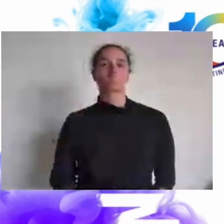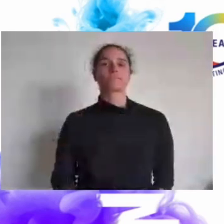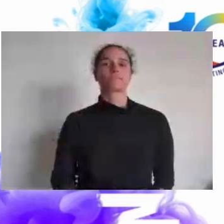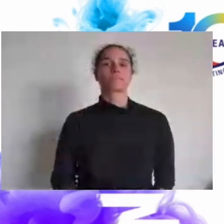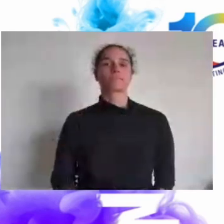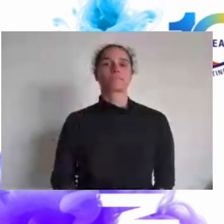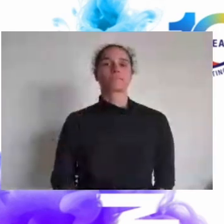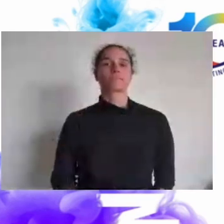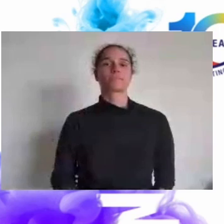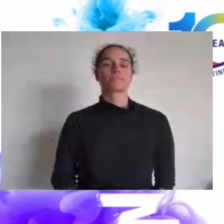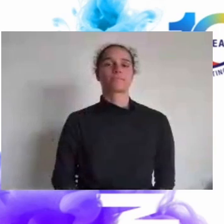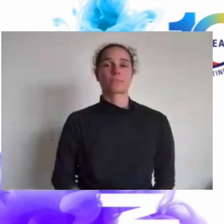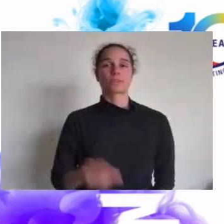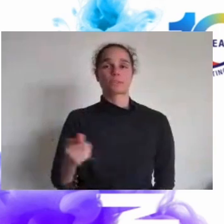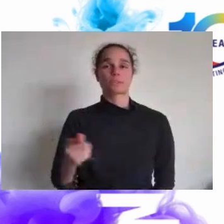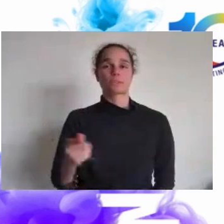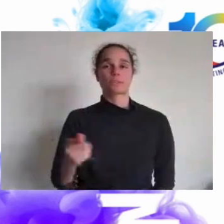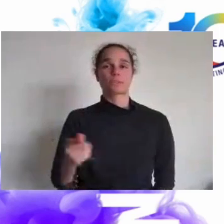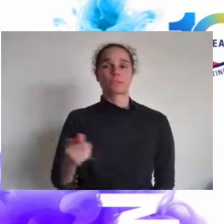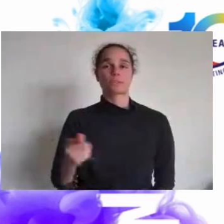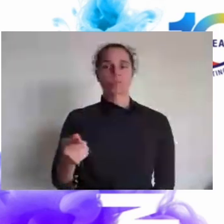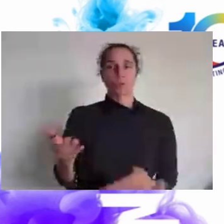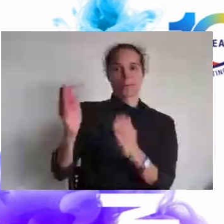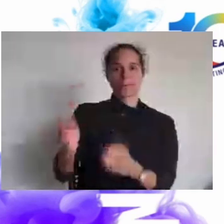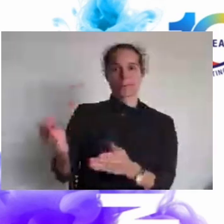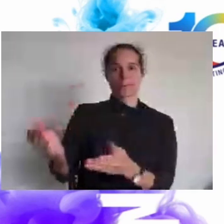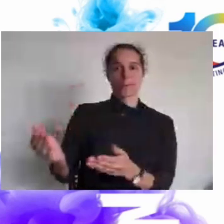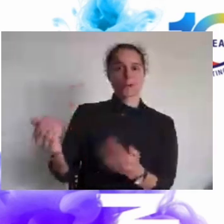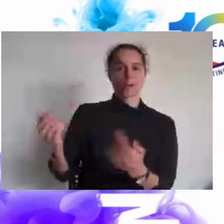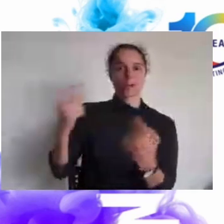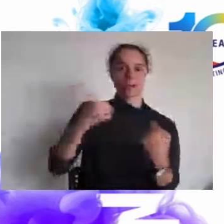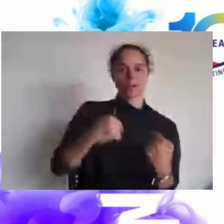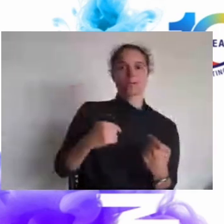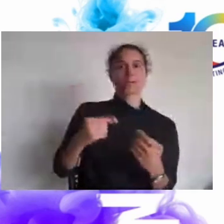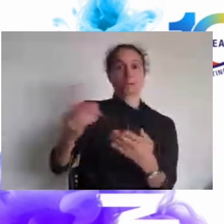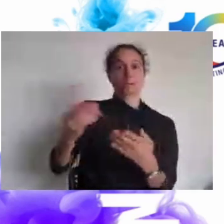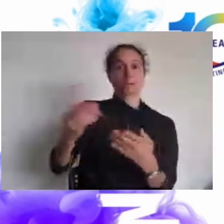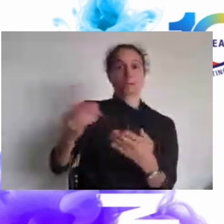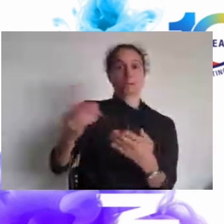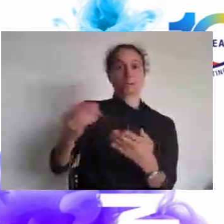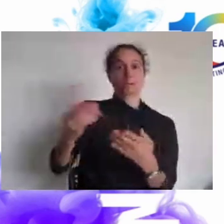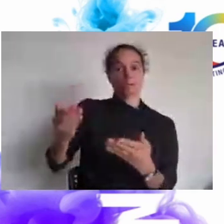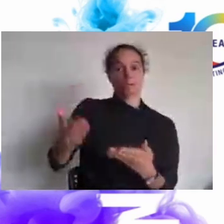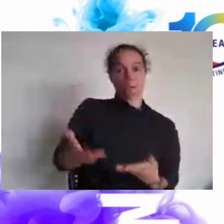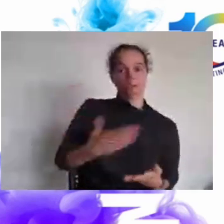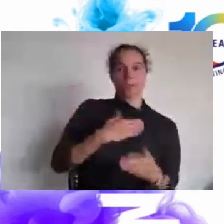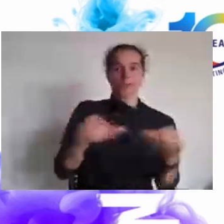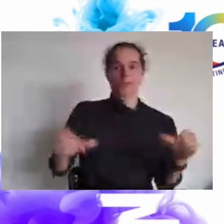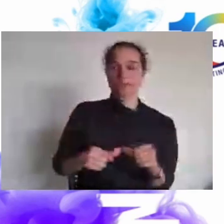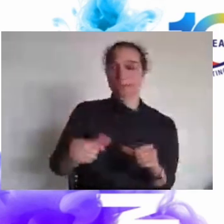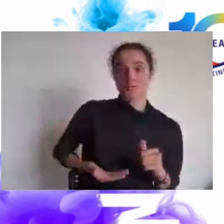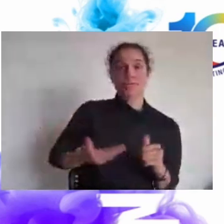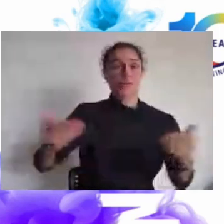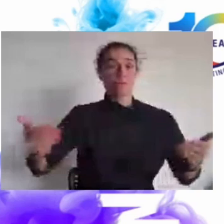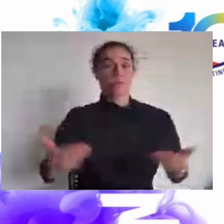space. You're telling the person, you are welcome to my space. You are welcome here.